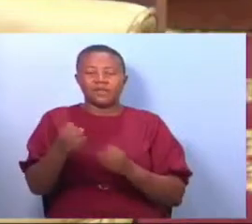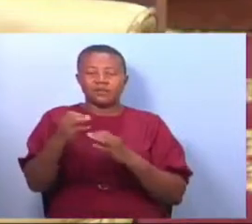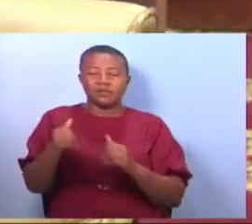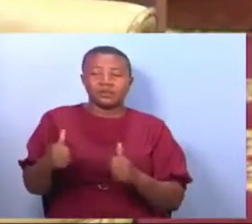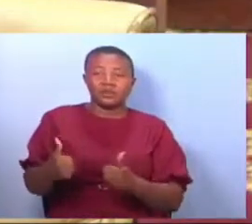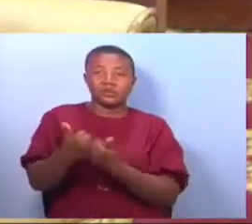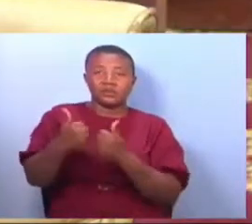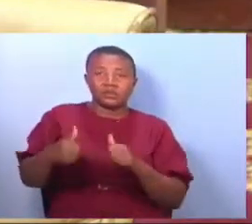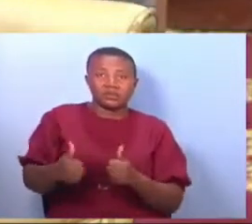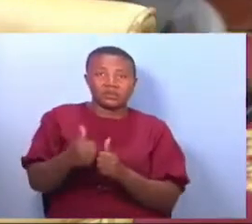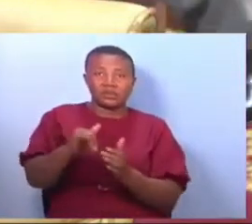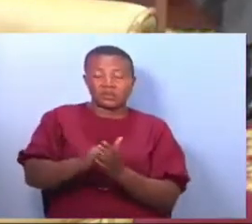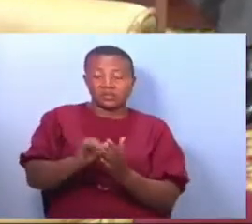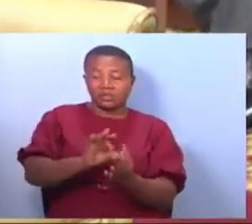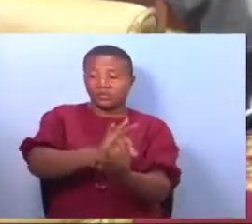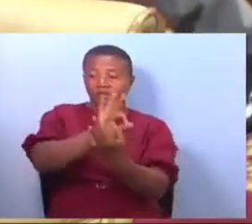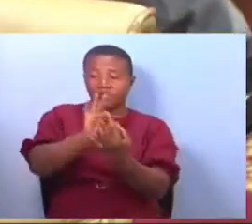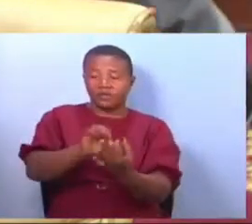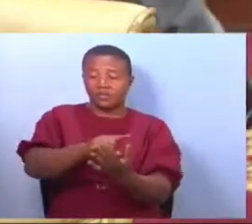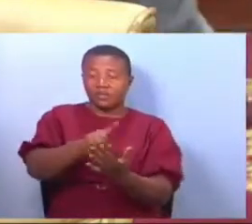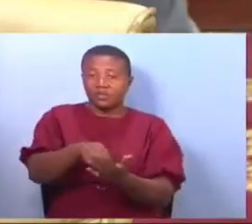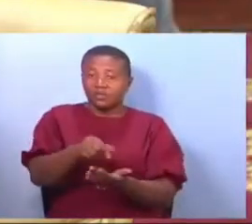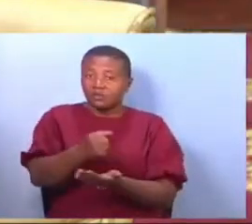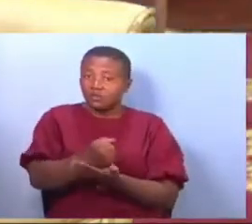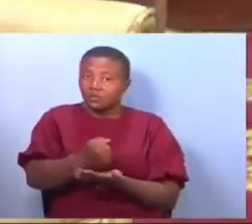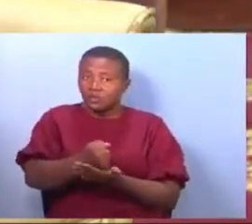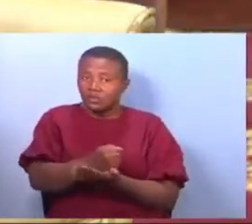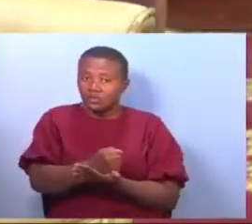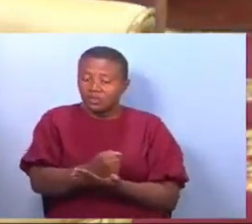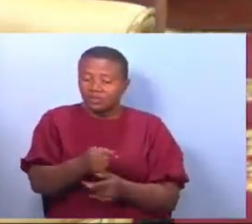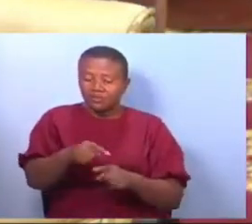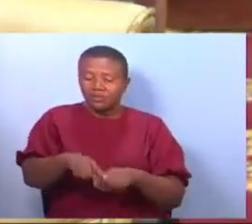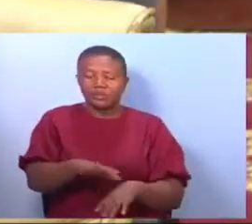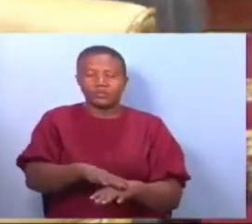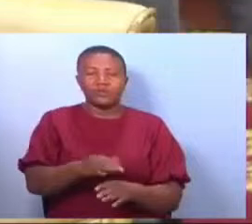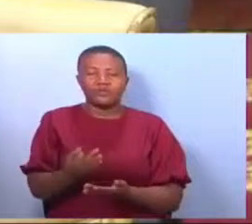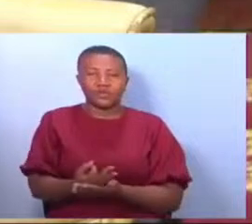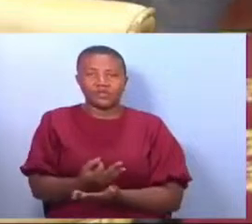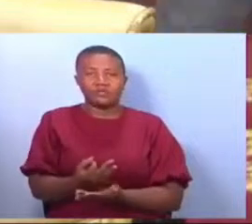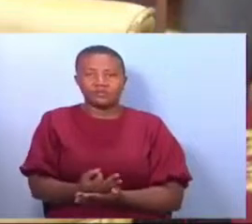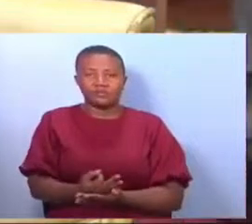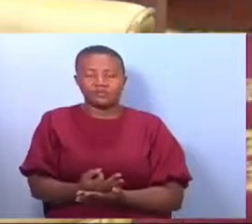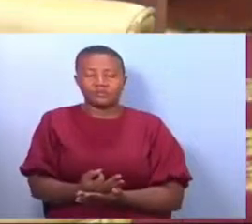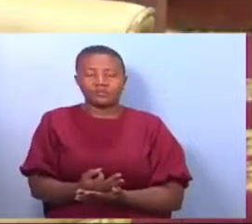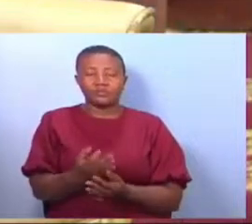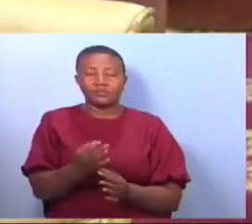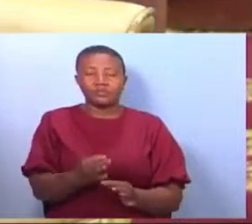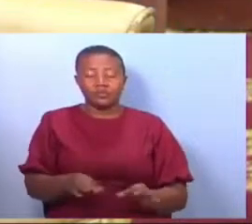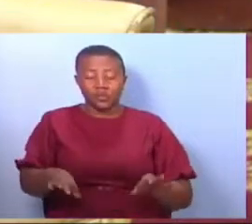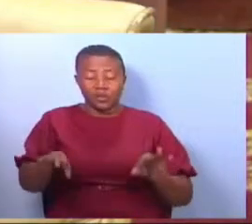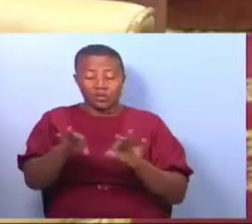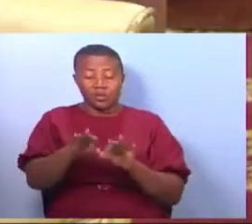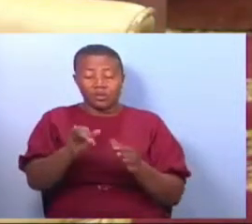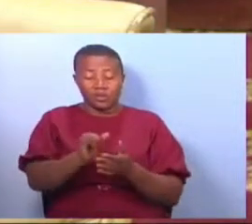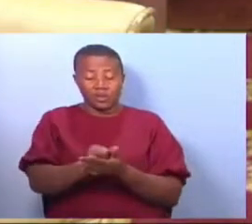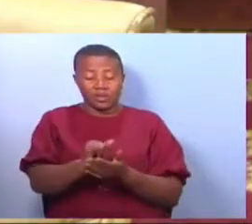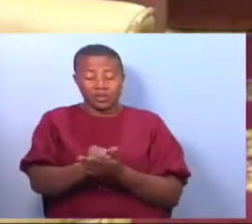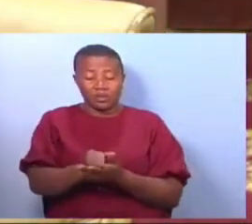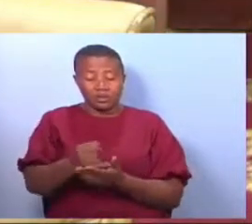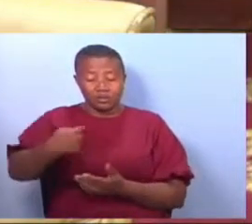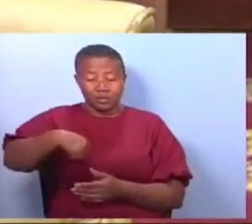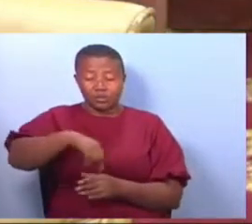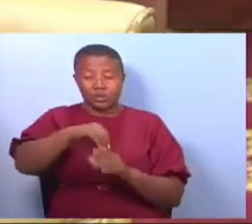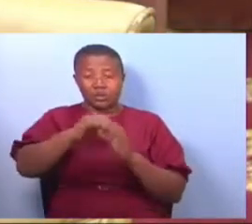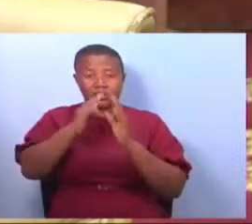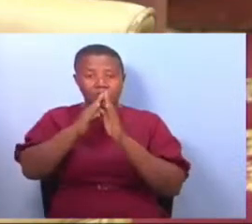this document and its implementation was funding. The Speaker, it is important that as a House, we